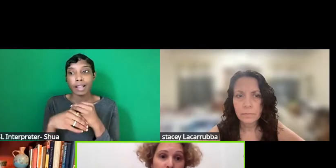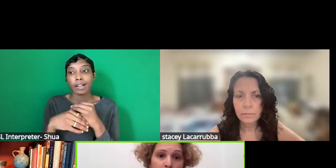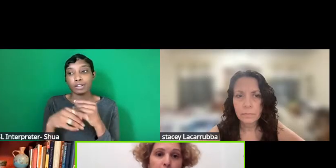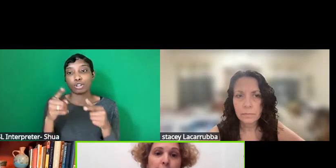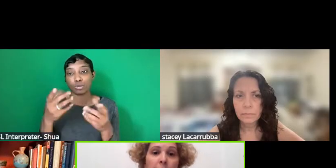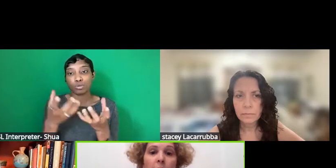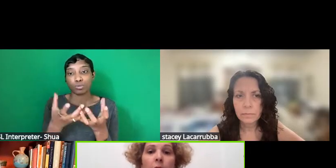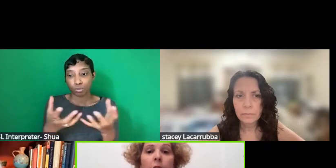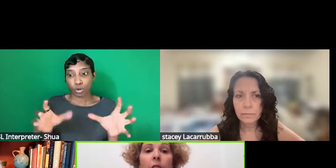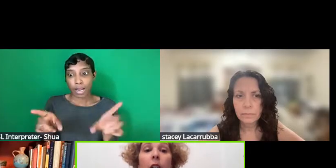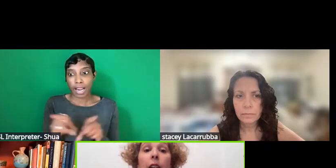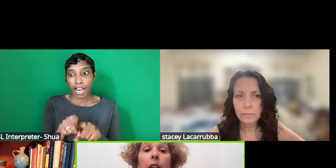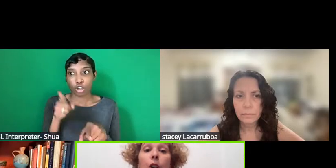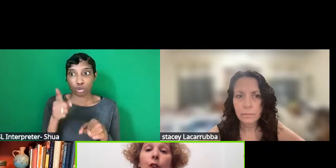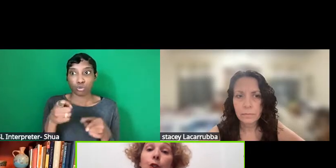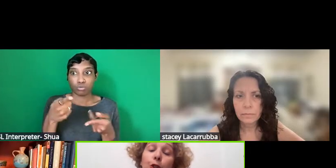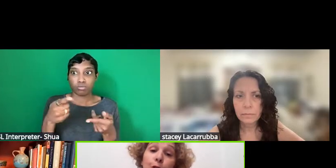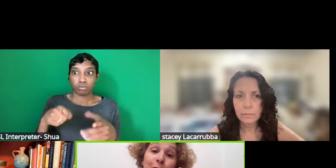as you're doing it.